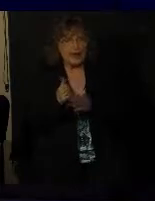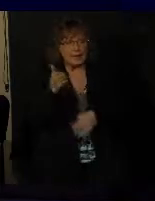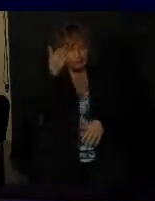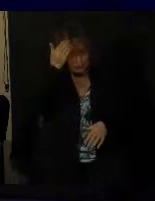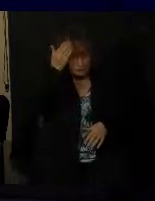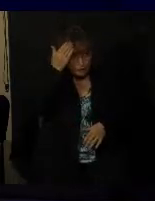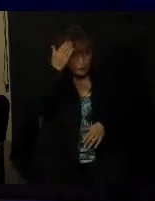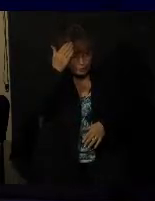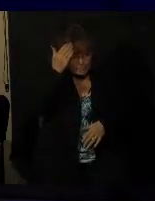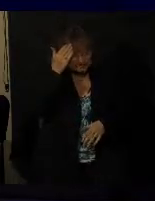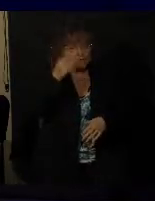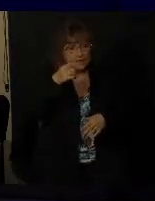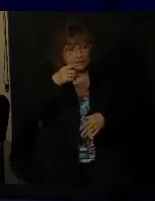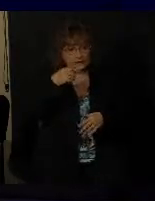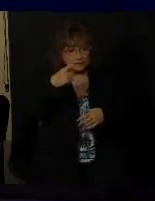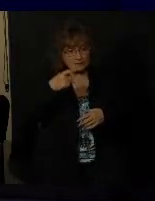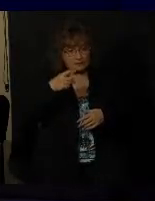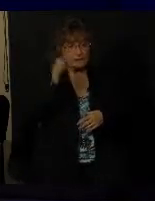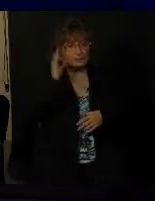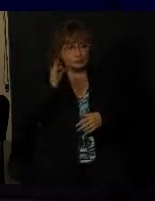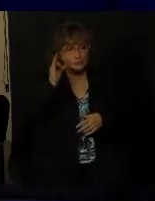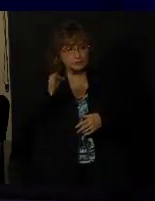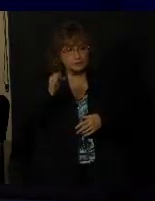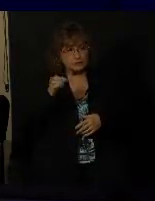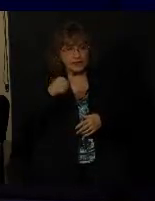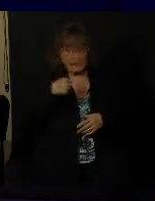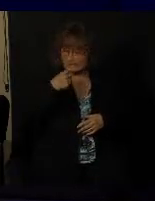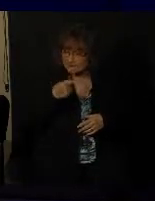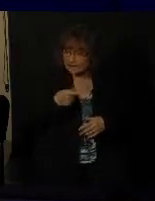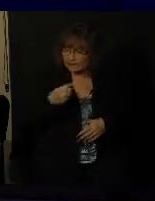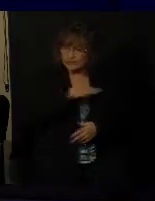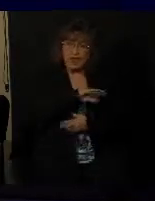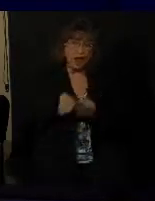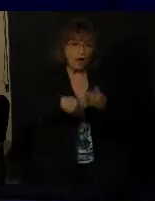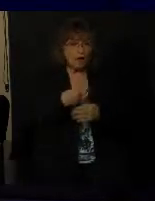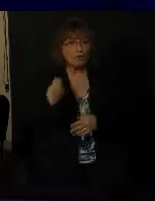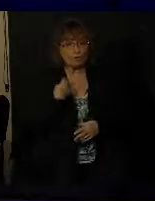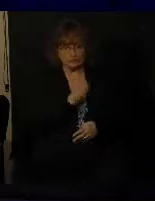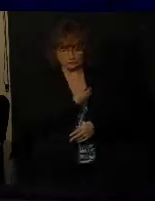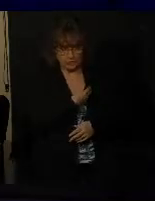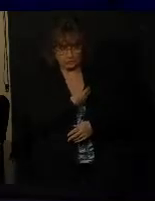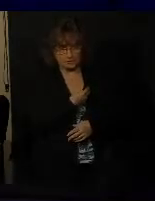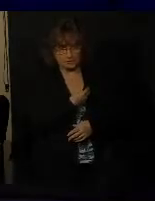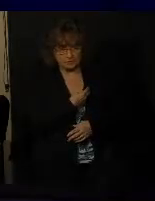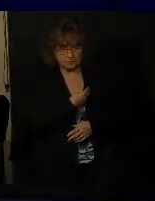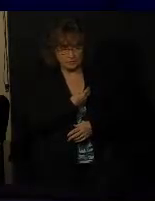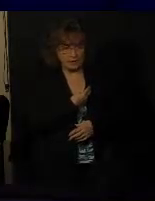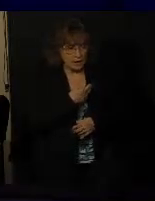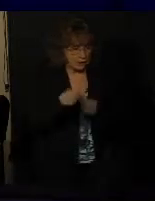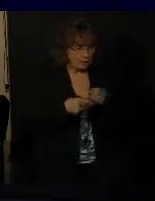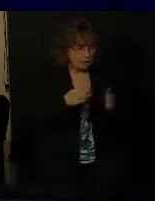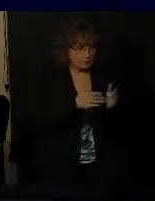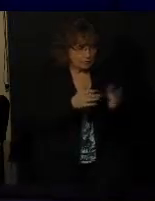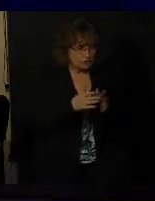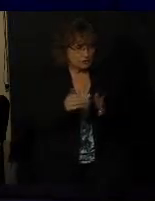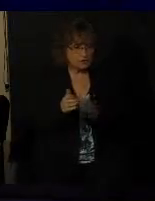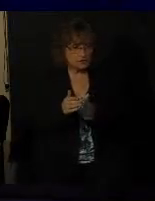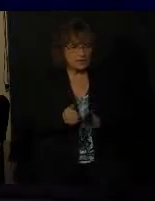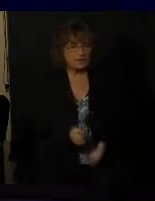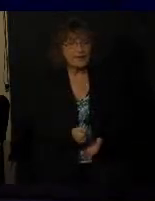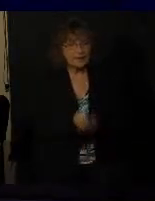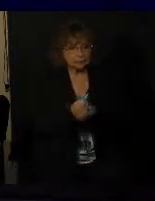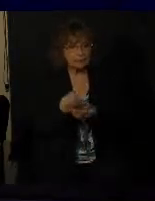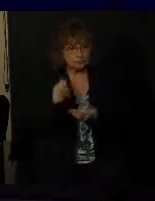by verse through those three chapters. I do, however, want us to just focus for a minute together on a recurring message here in